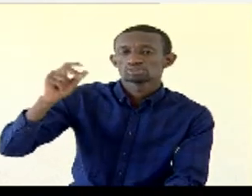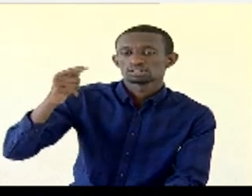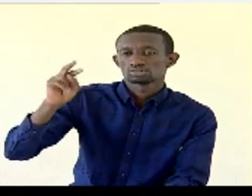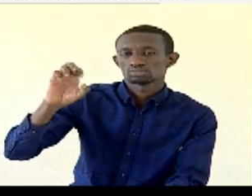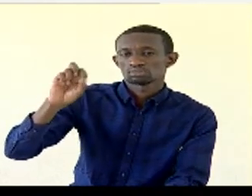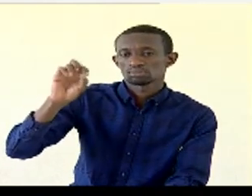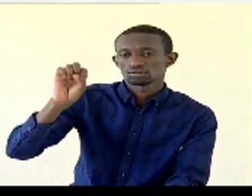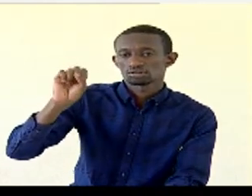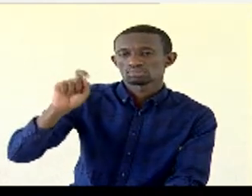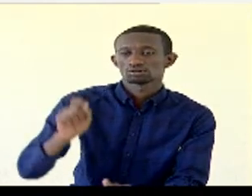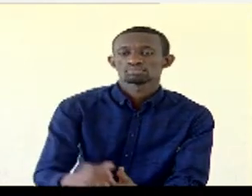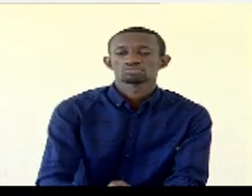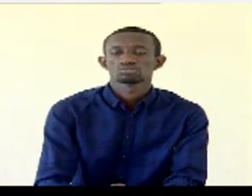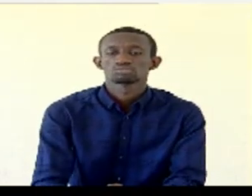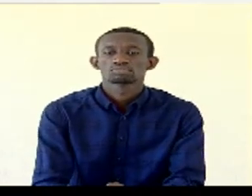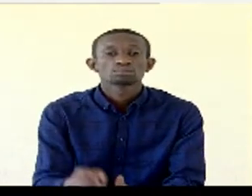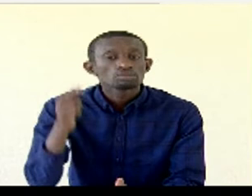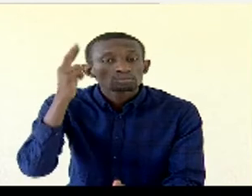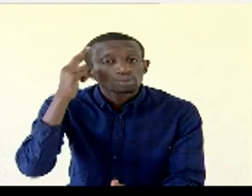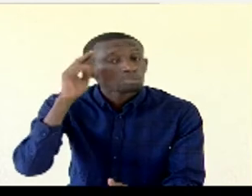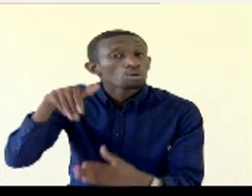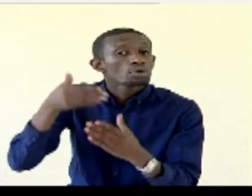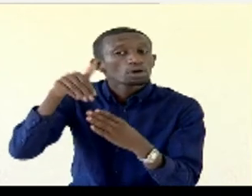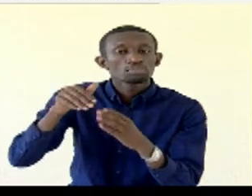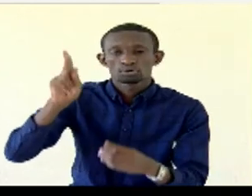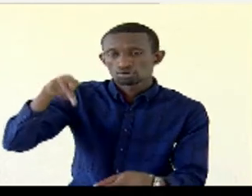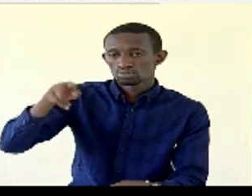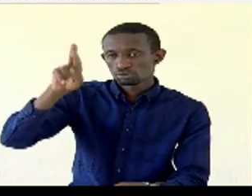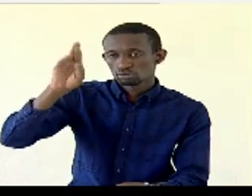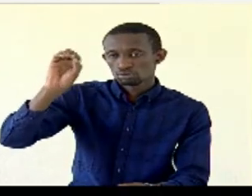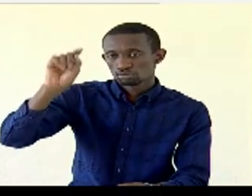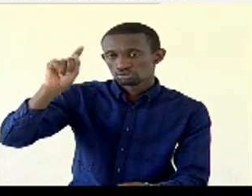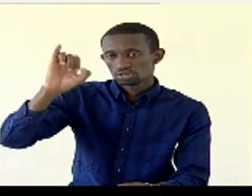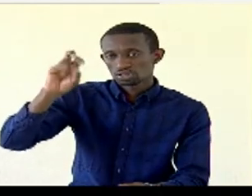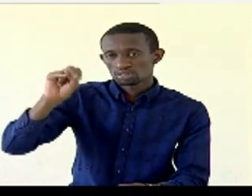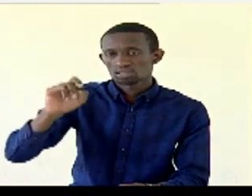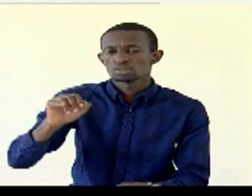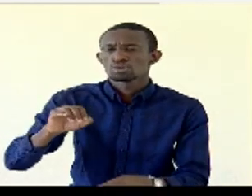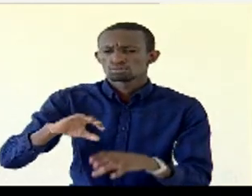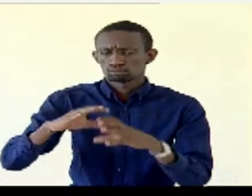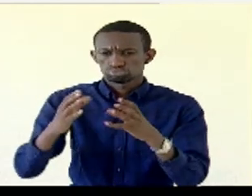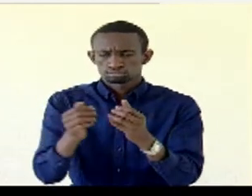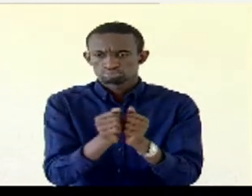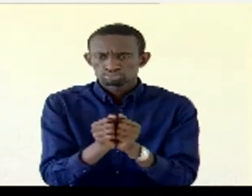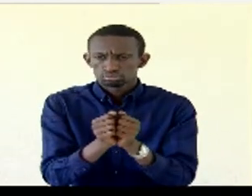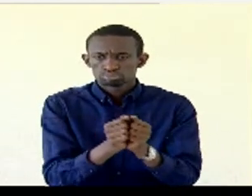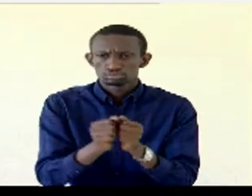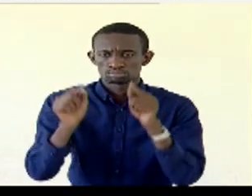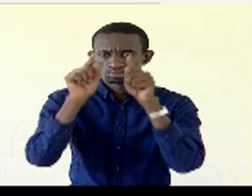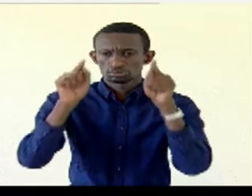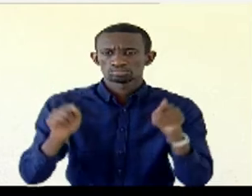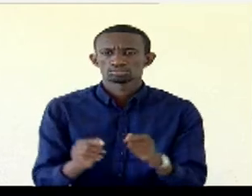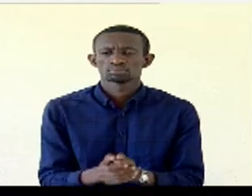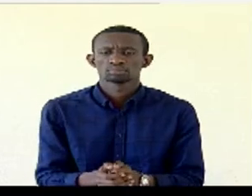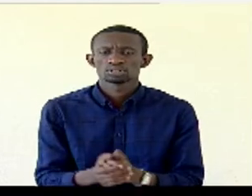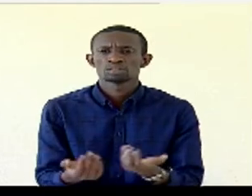Remember that these are proteins that put the structures together. Here at this location, we do not have